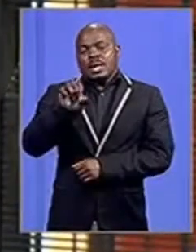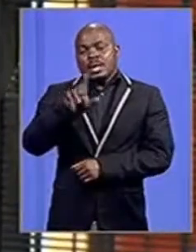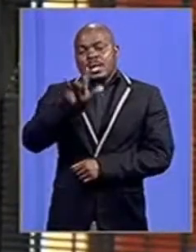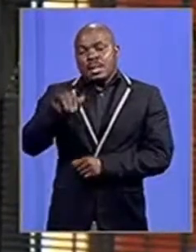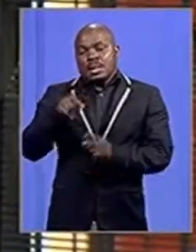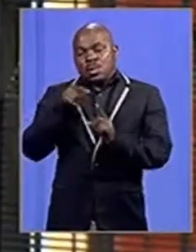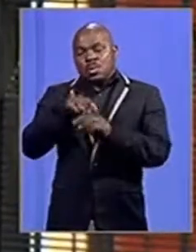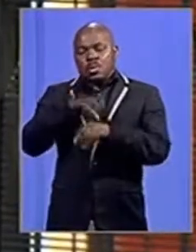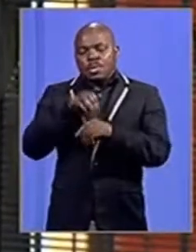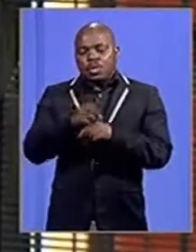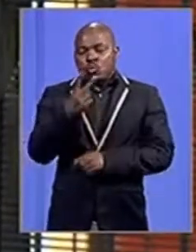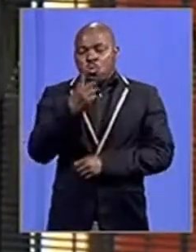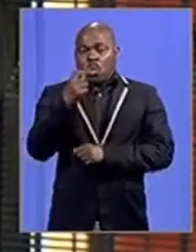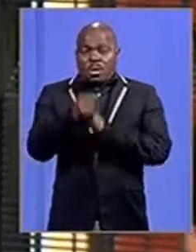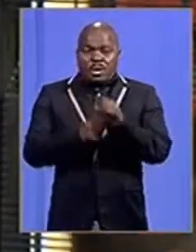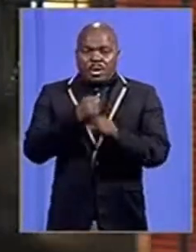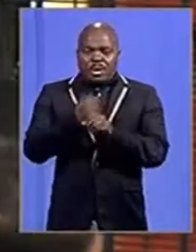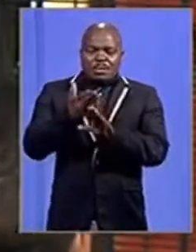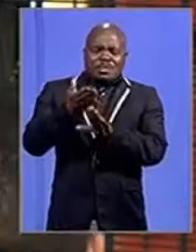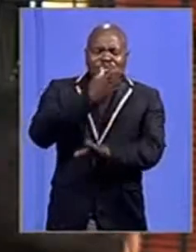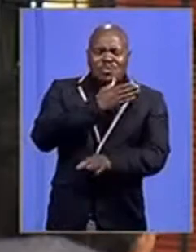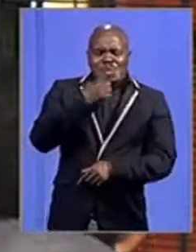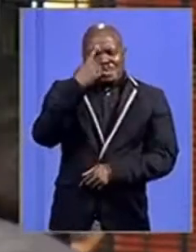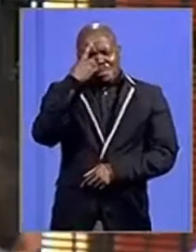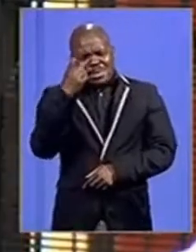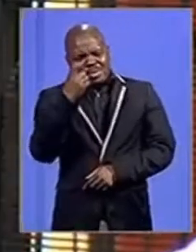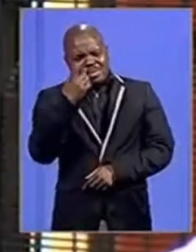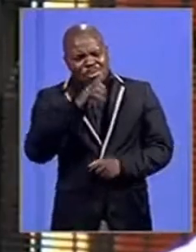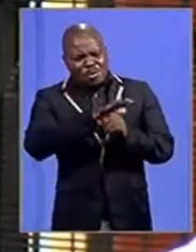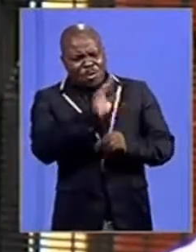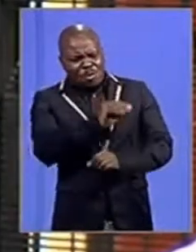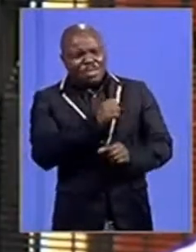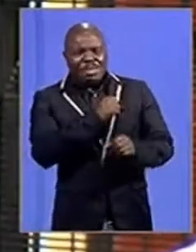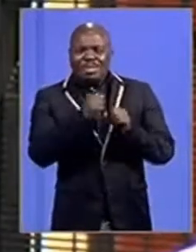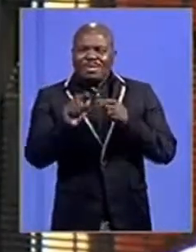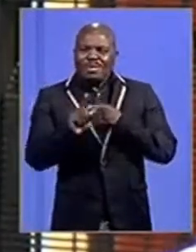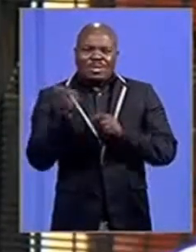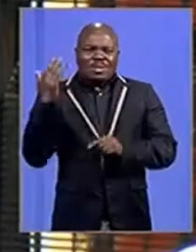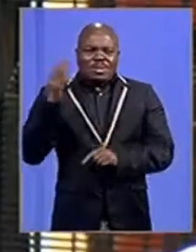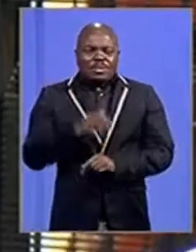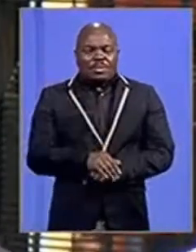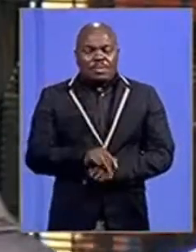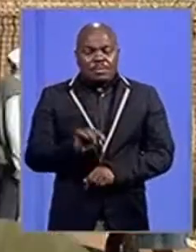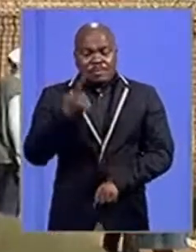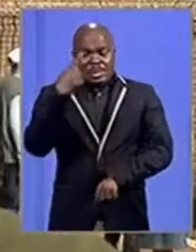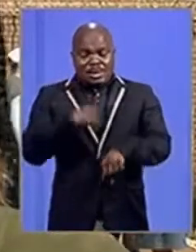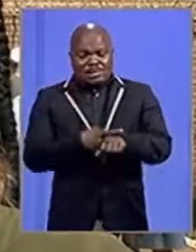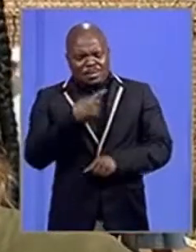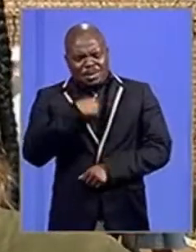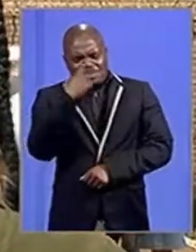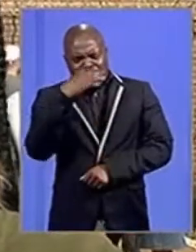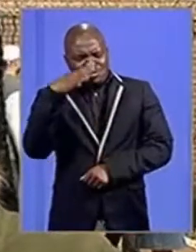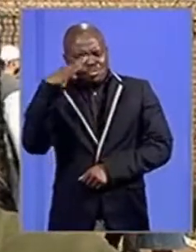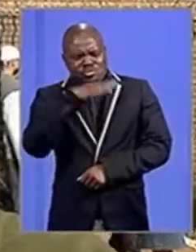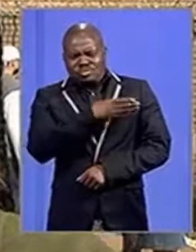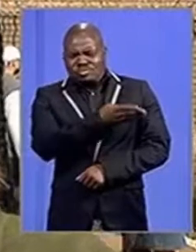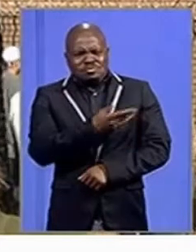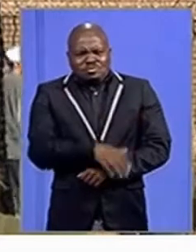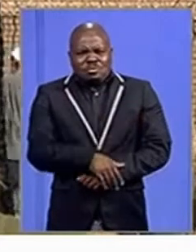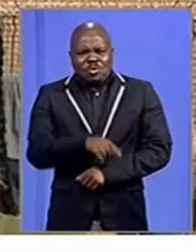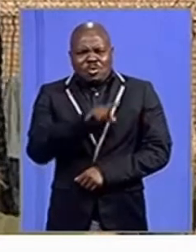e 20 ba be ba sa dumele gore twatši e gona. At first I didn't believe in COVID because I thought